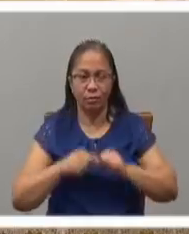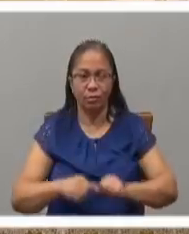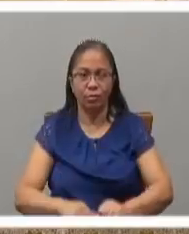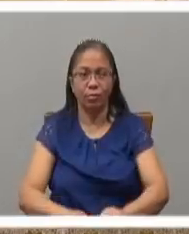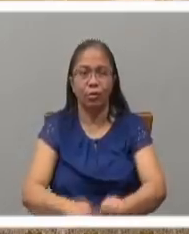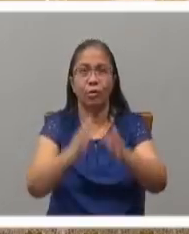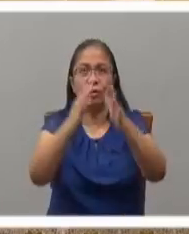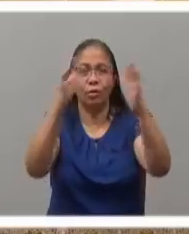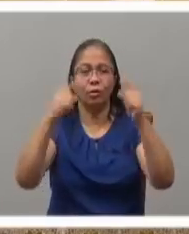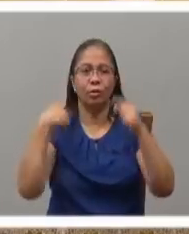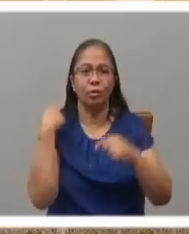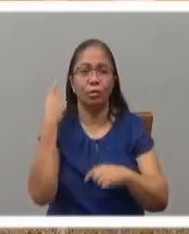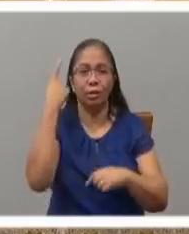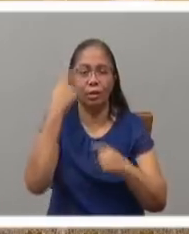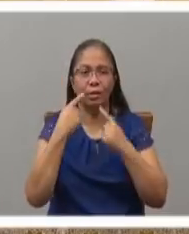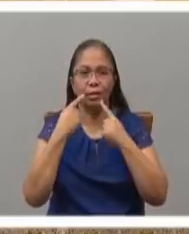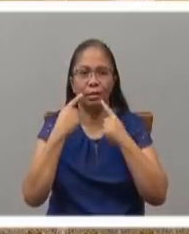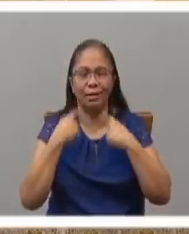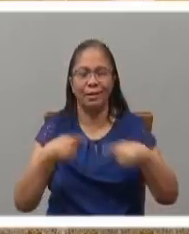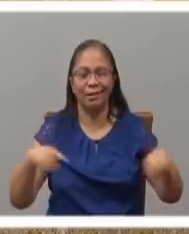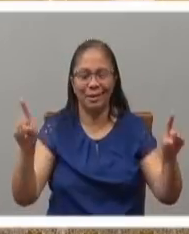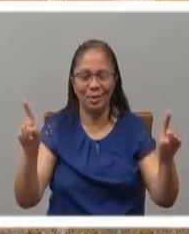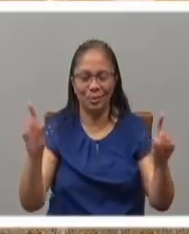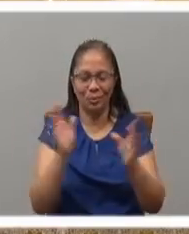your glory as they acclaim.